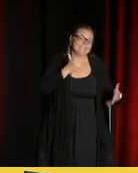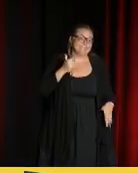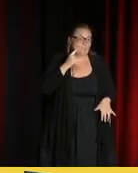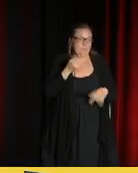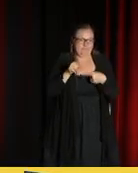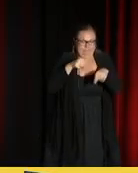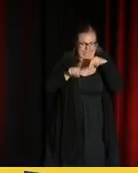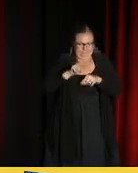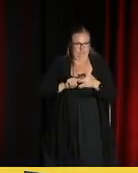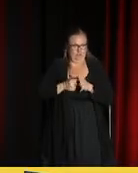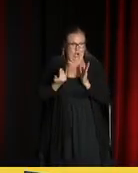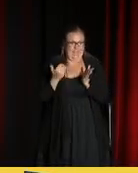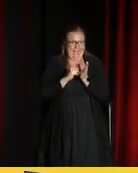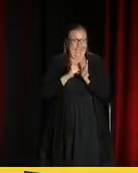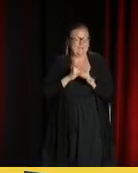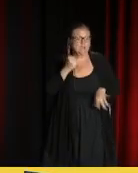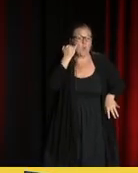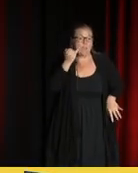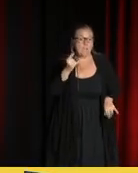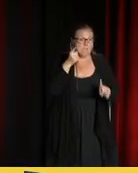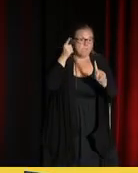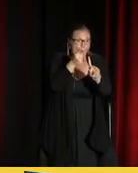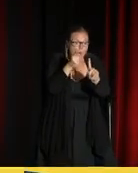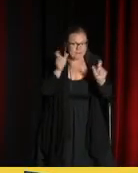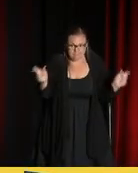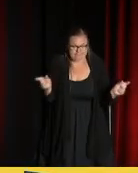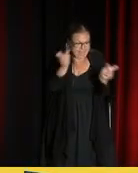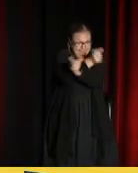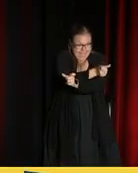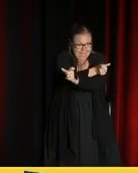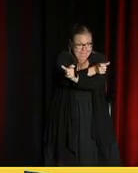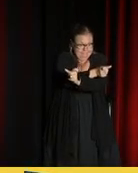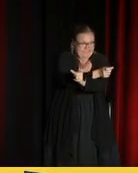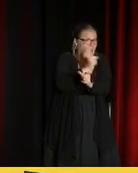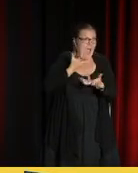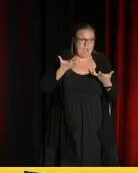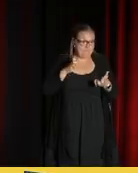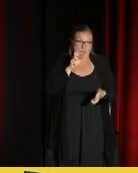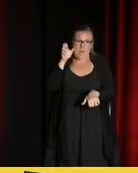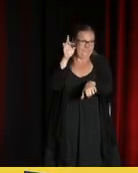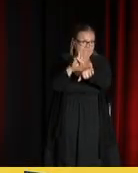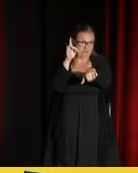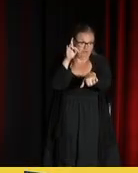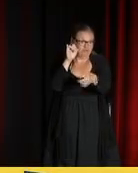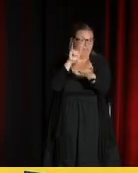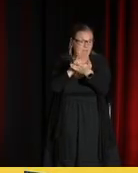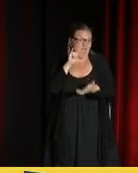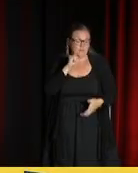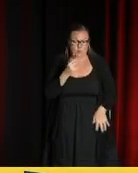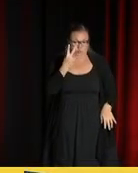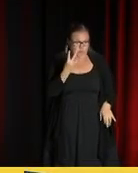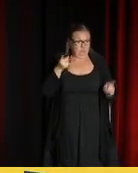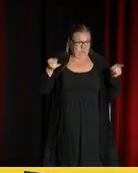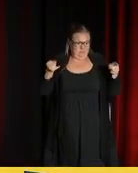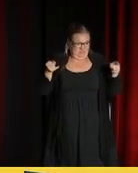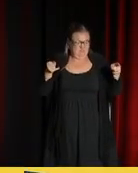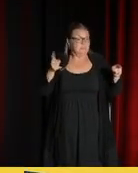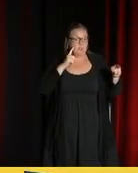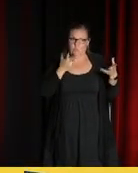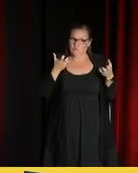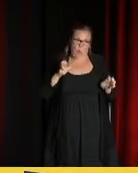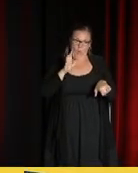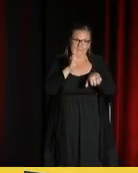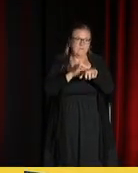top. The idea is to make these two objects change places without touching them. That's why you have these two tubes, to keep you from touching